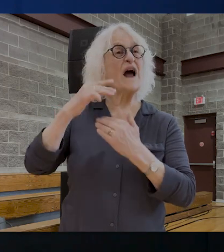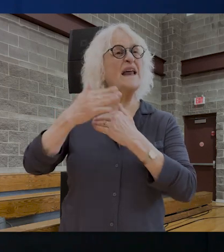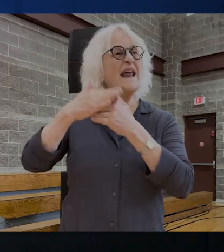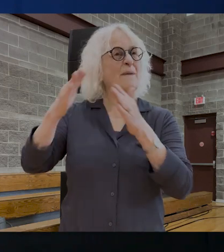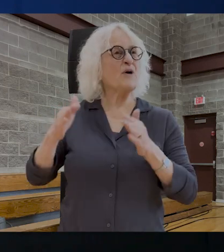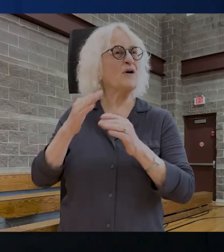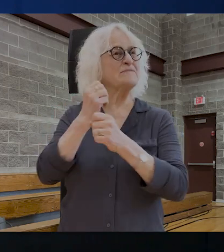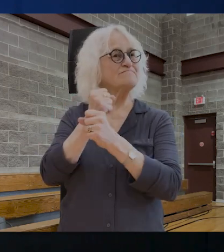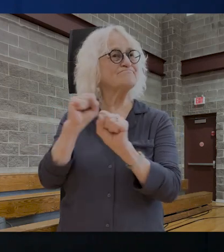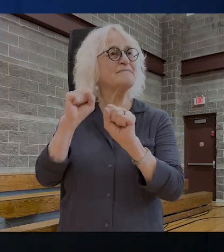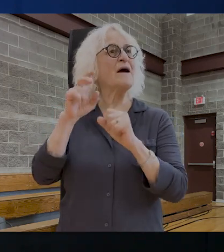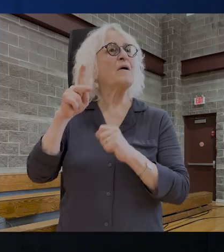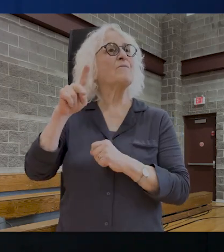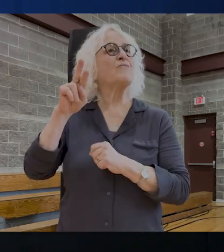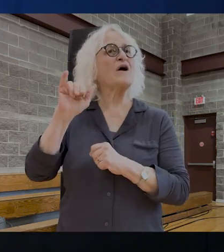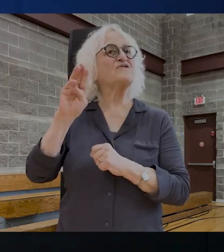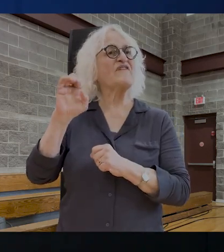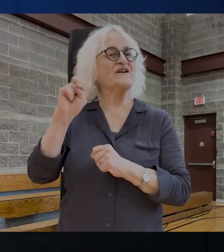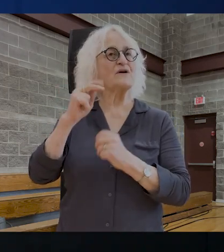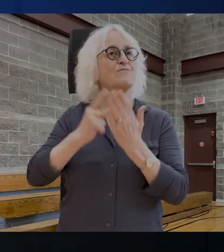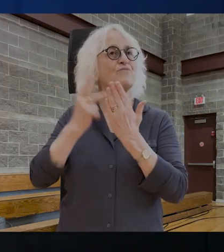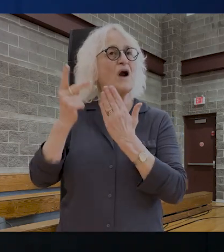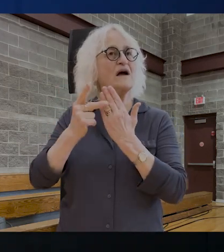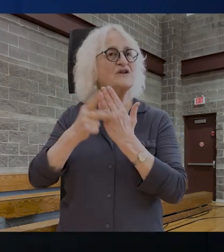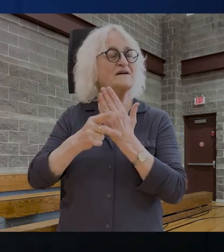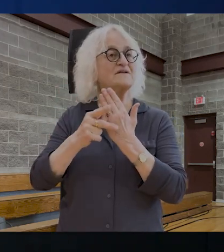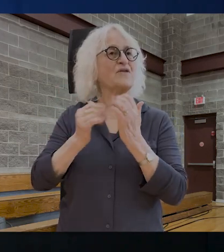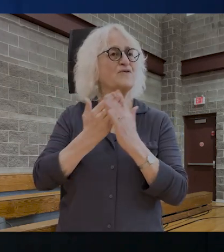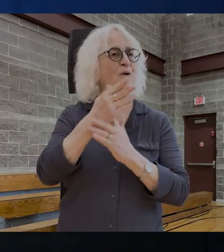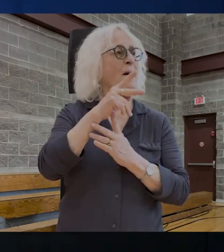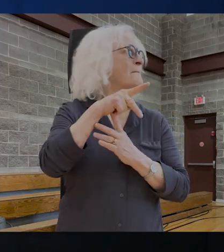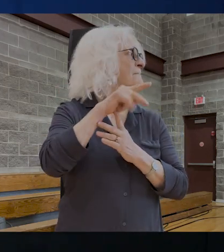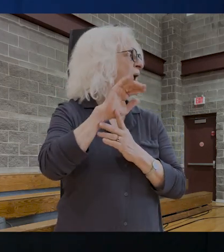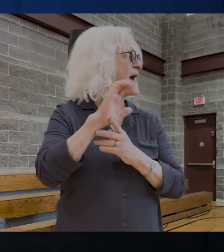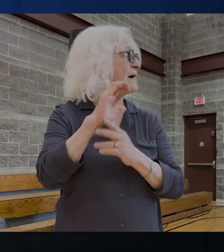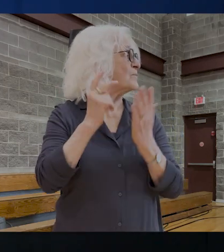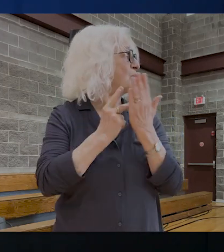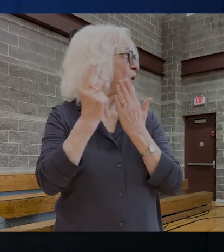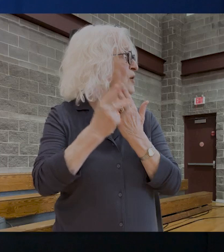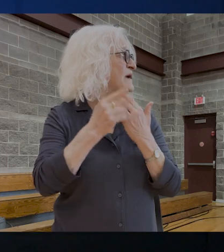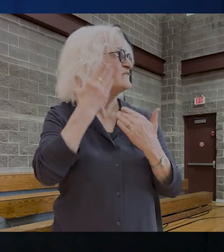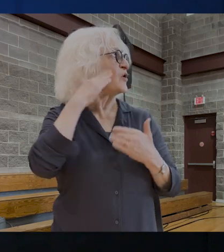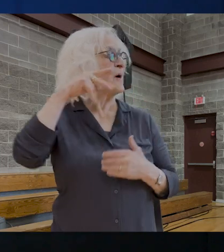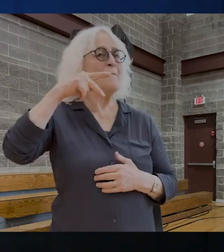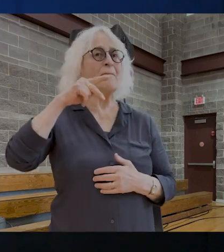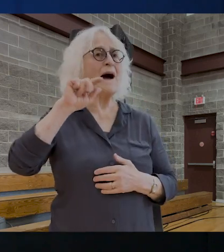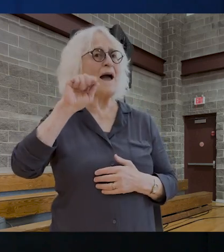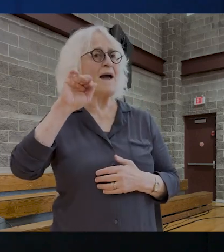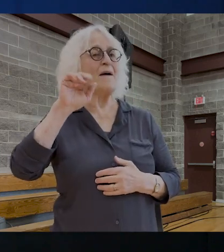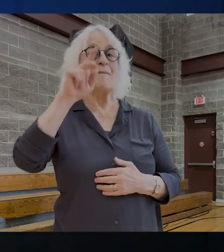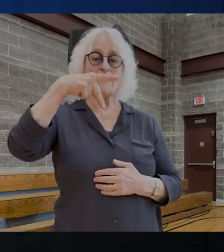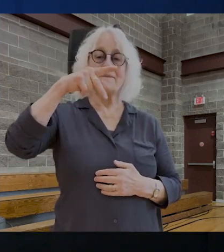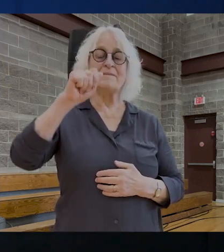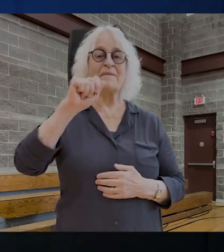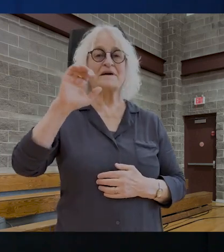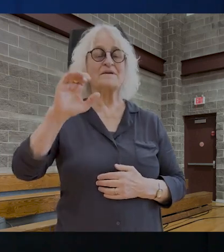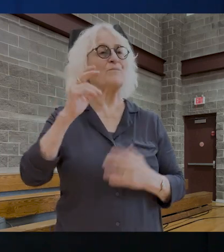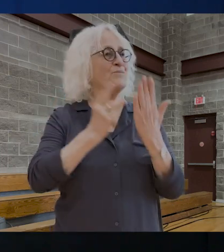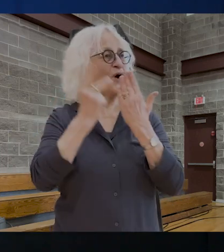neighborhood preservation projects through its PIAC program. If you don't know about PIAC, you can go to